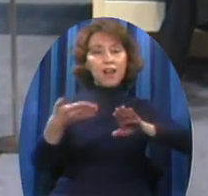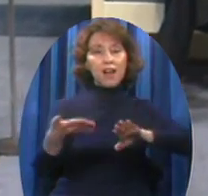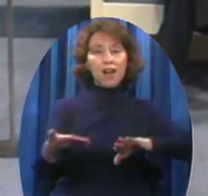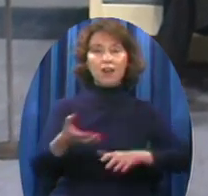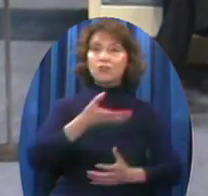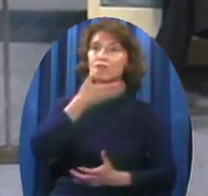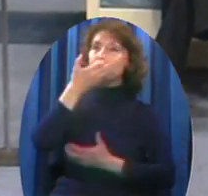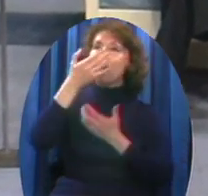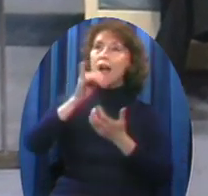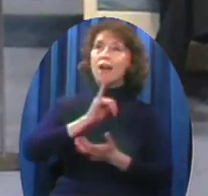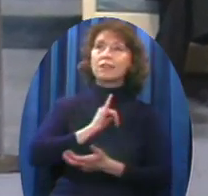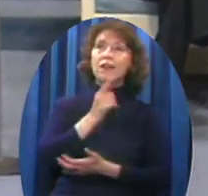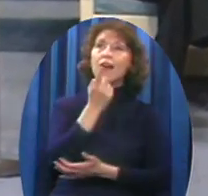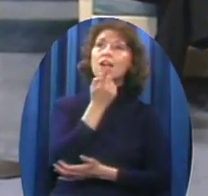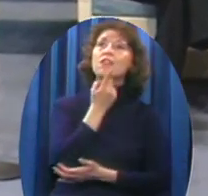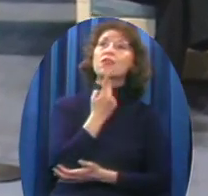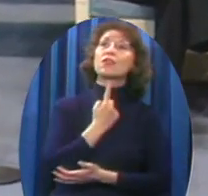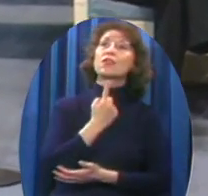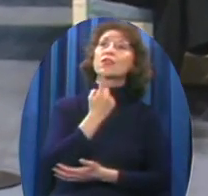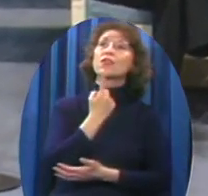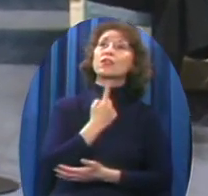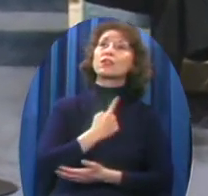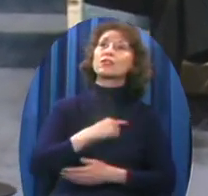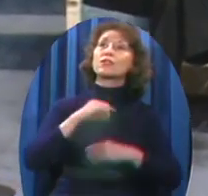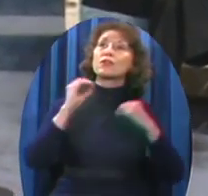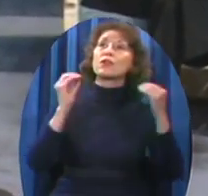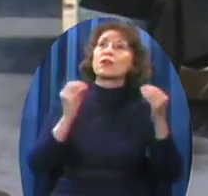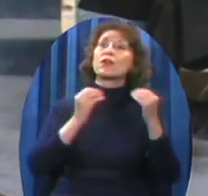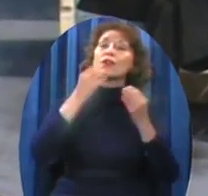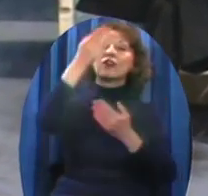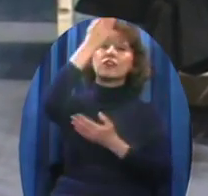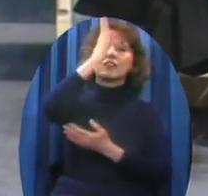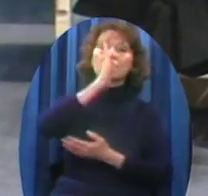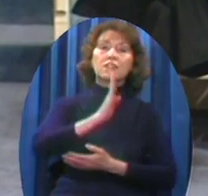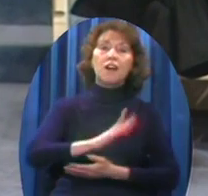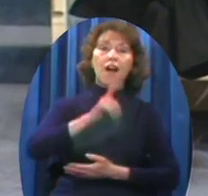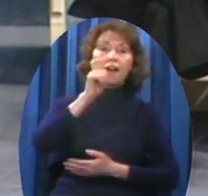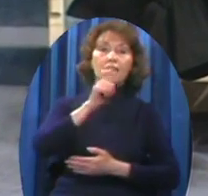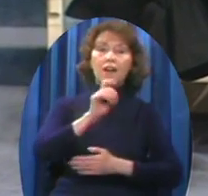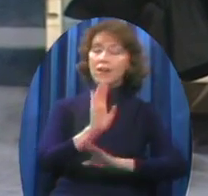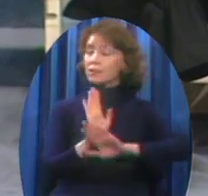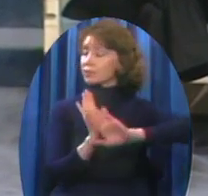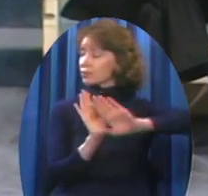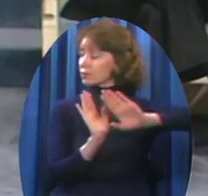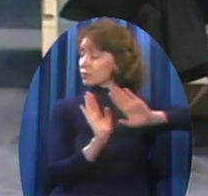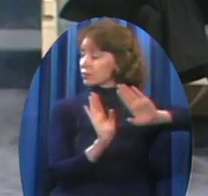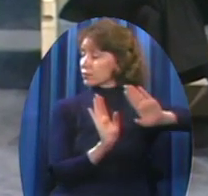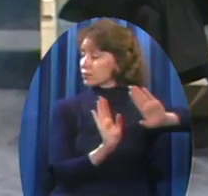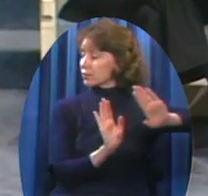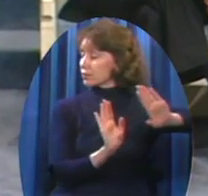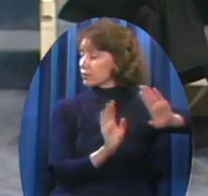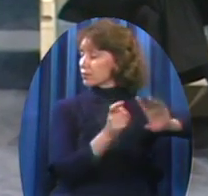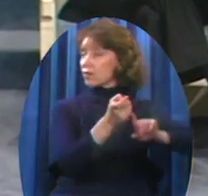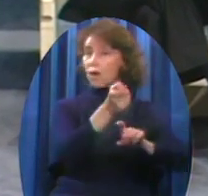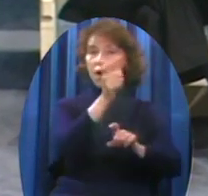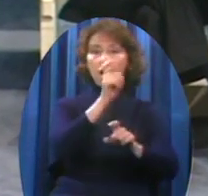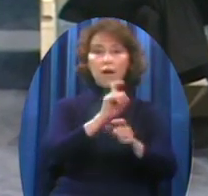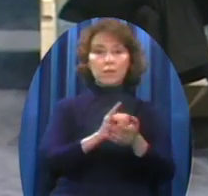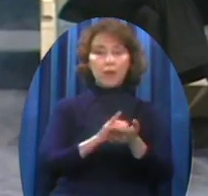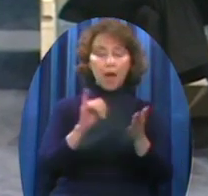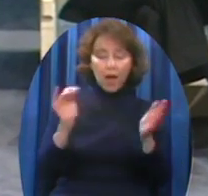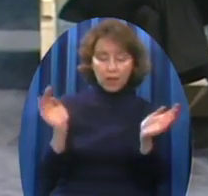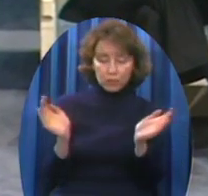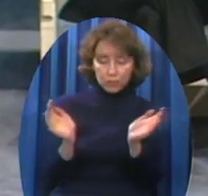crying, I thirst. Oh, God turned his face from that small,